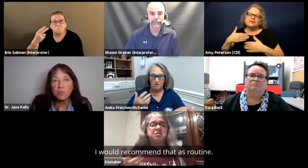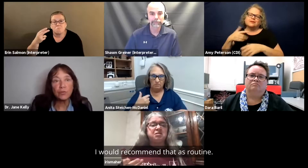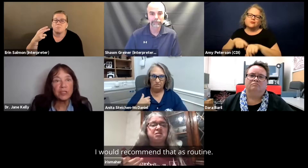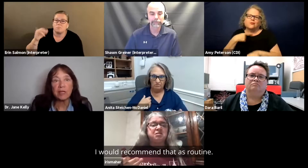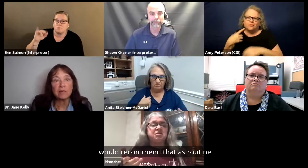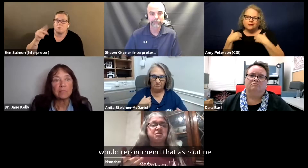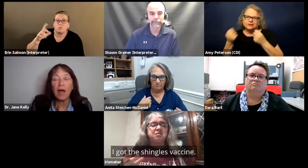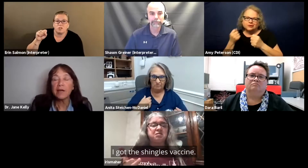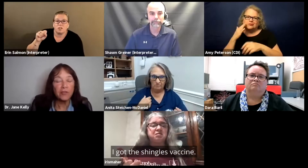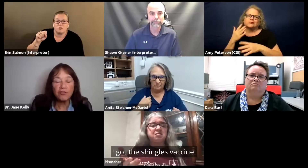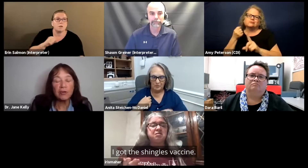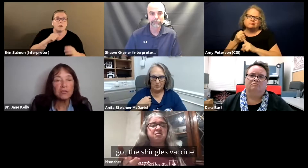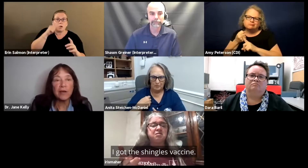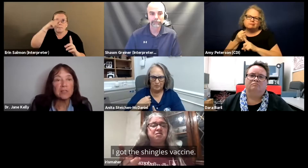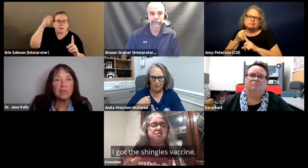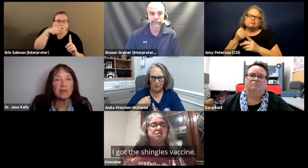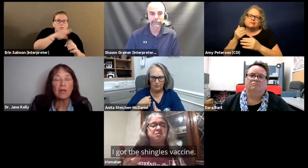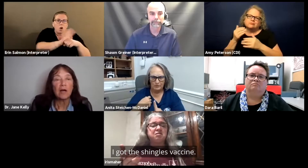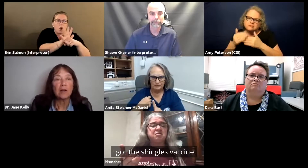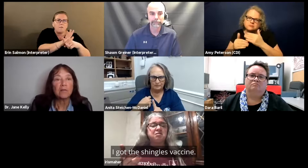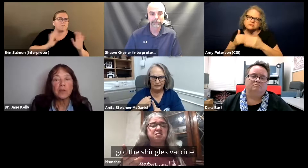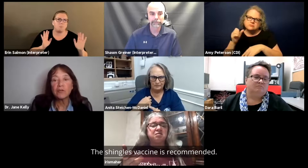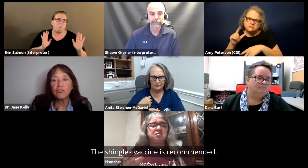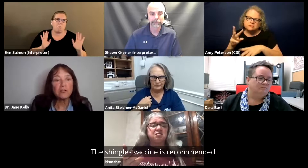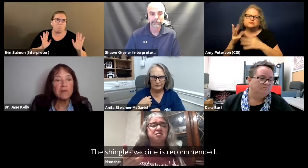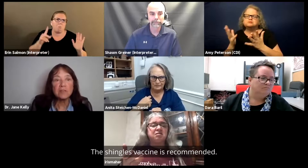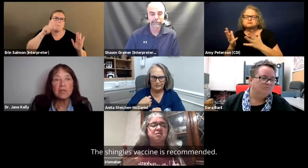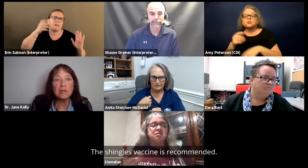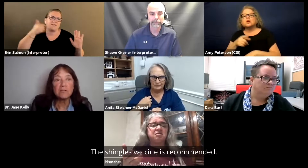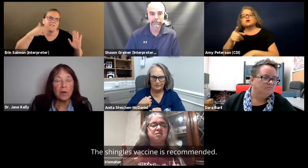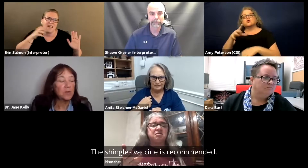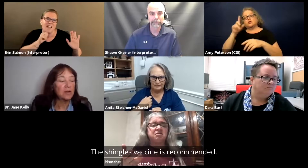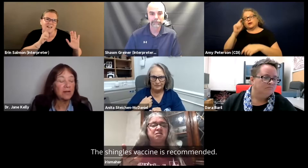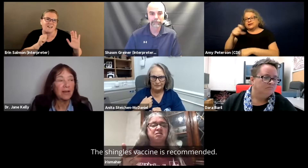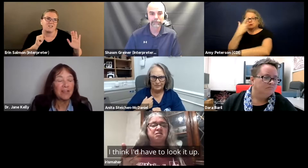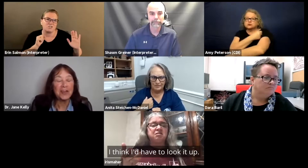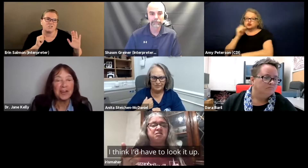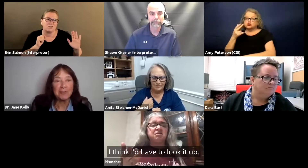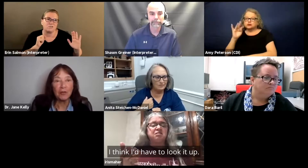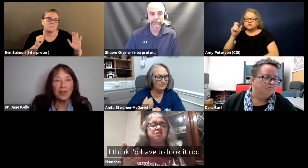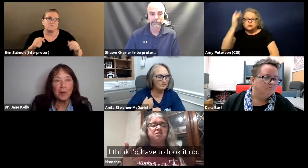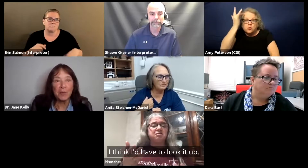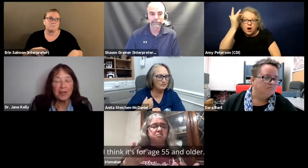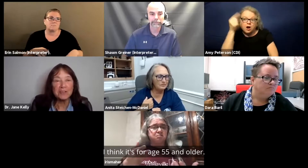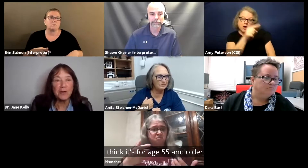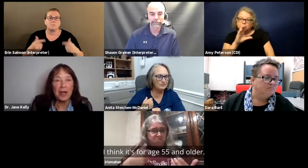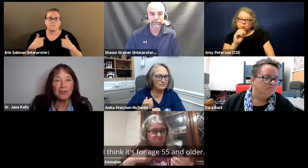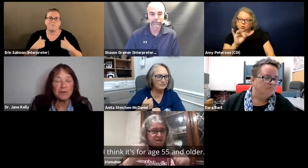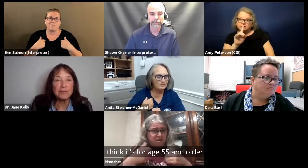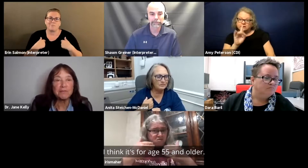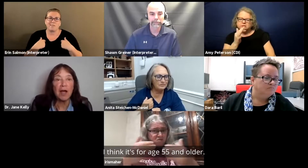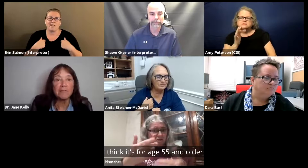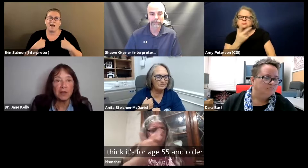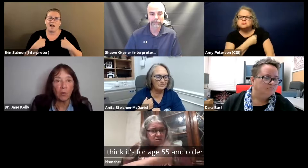that as routine. I got the shingles vaccine. The shingles vaccine is recommended. I think I'd have to look it up. I think it's for